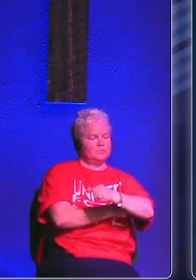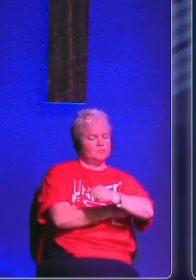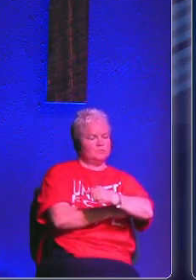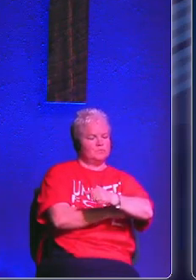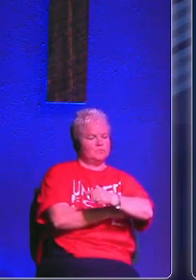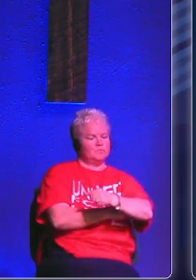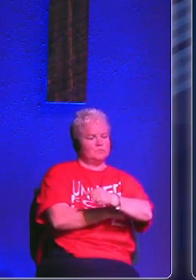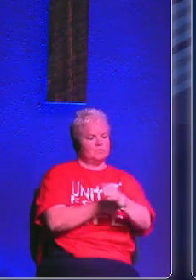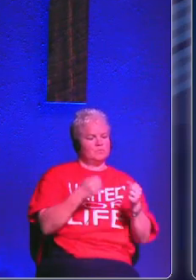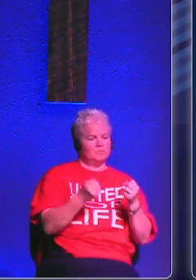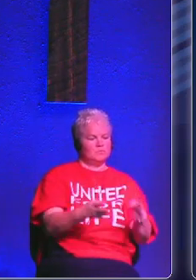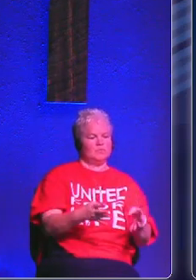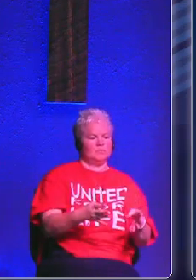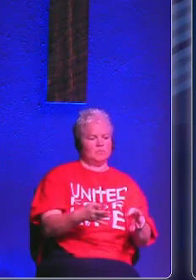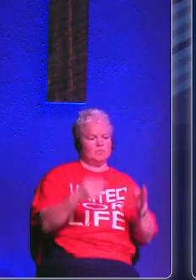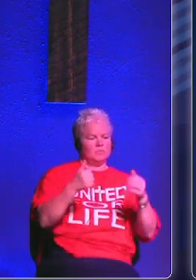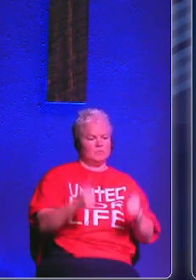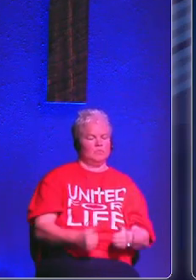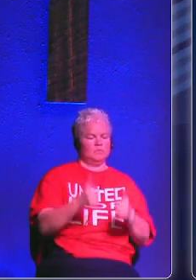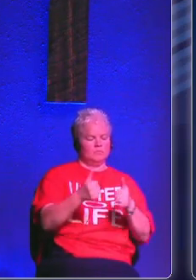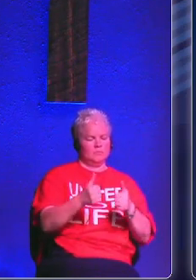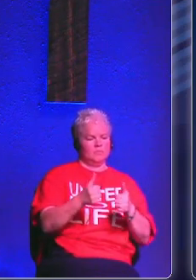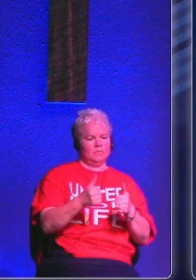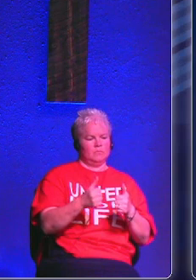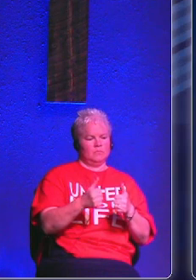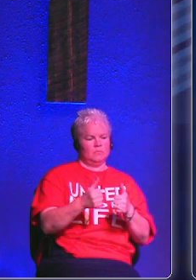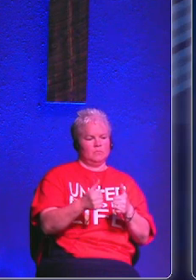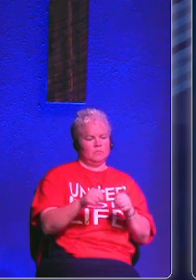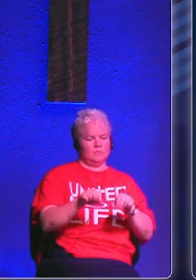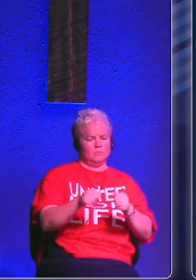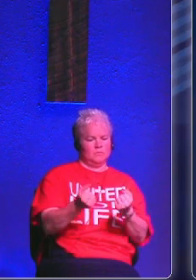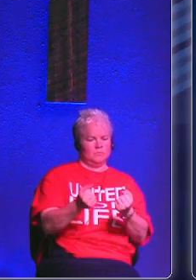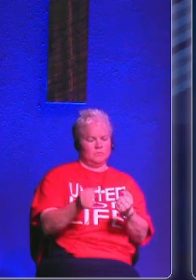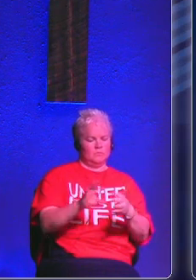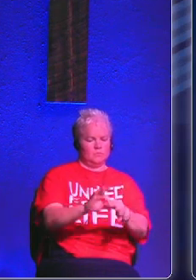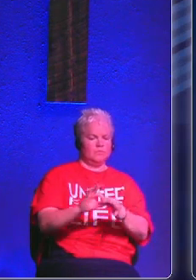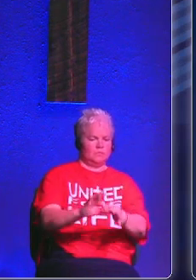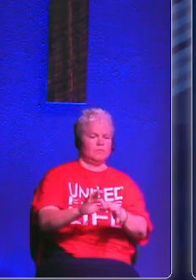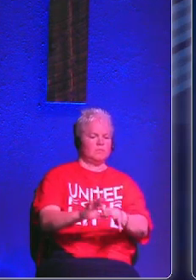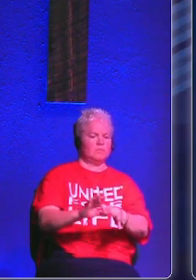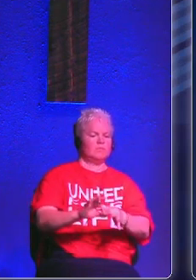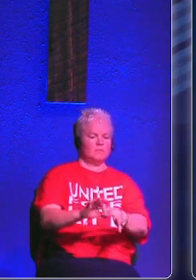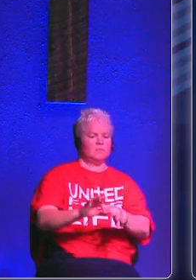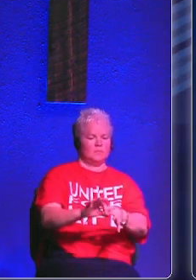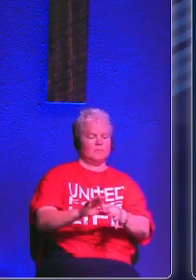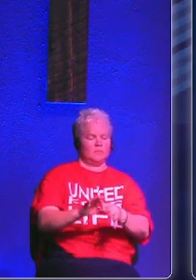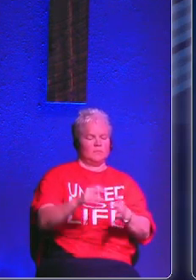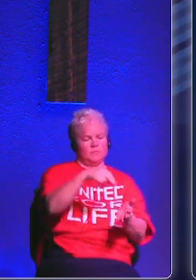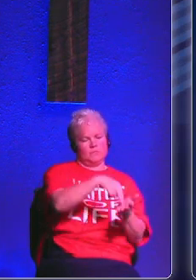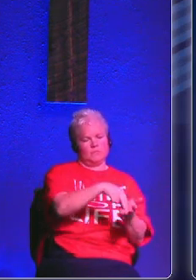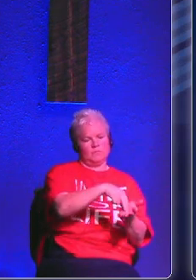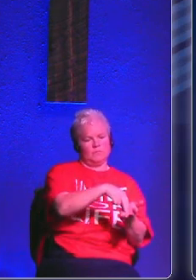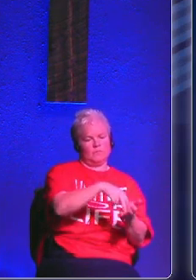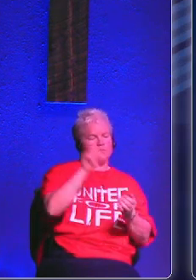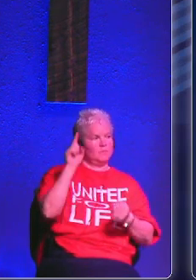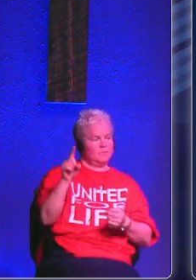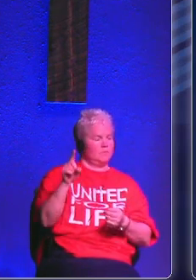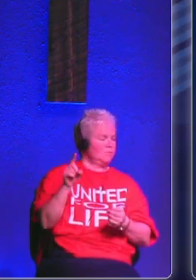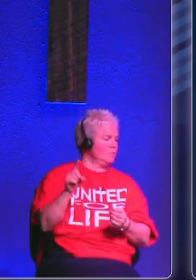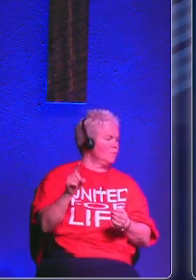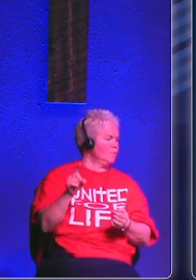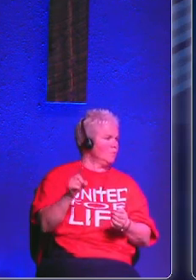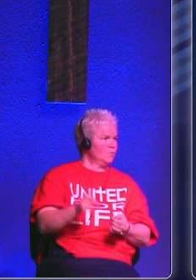causes you to lose people in your life. Even if it fractures relationships, stand firm in me